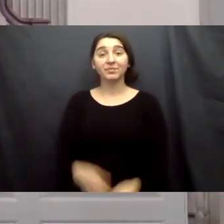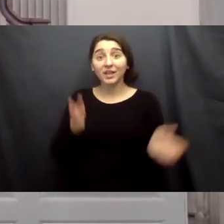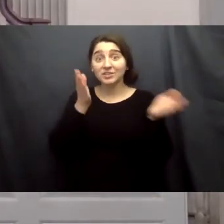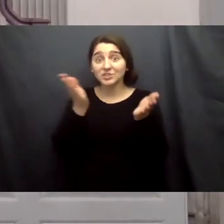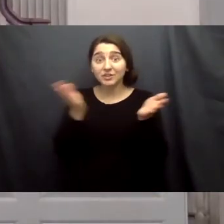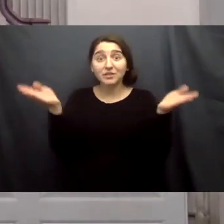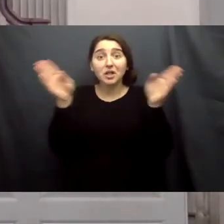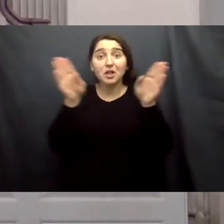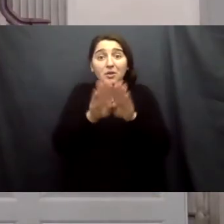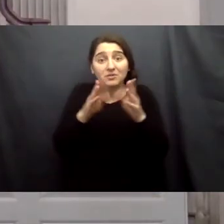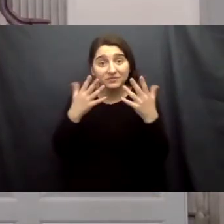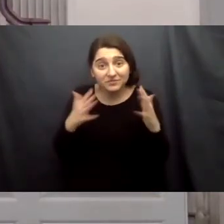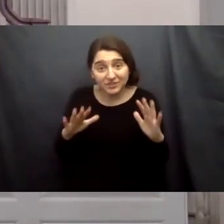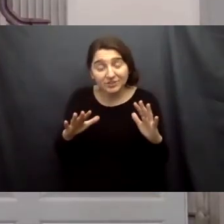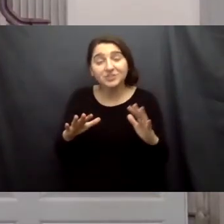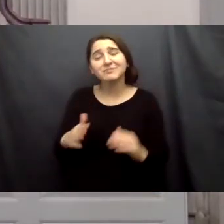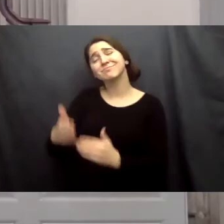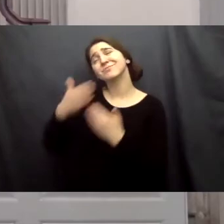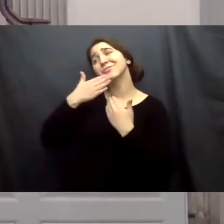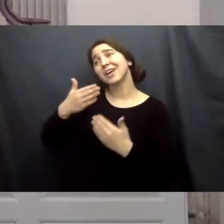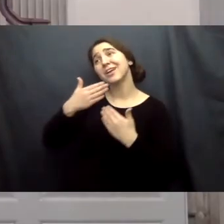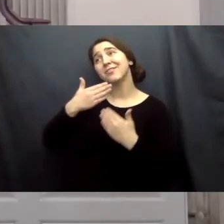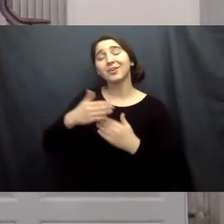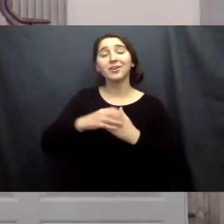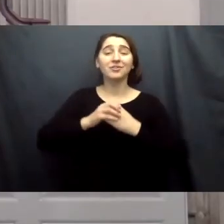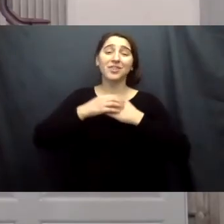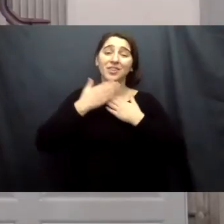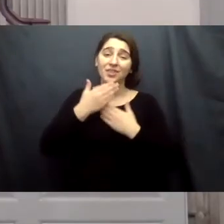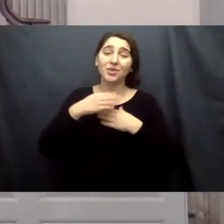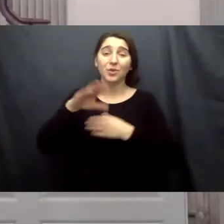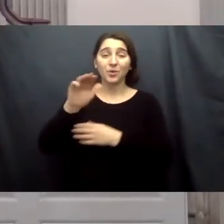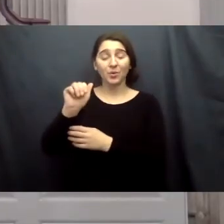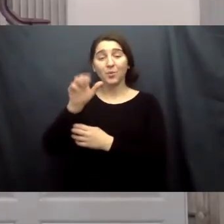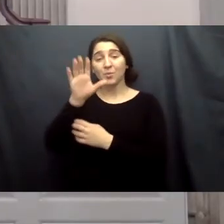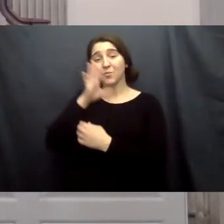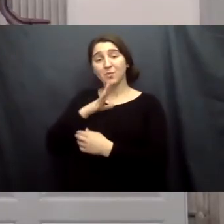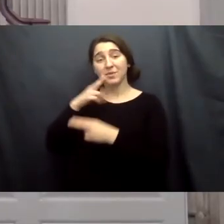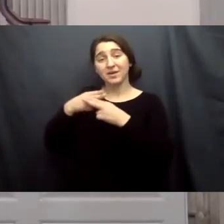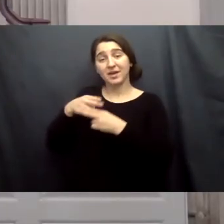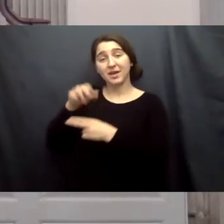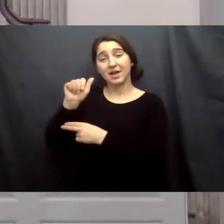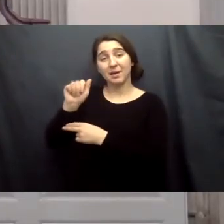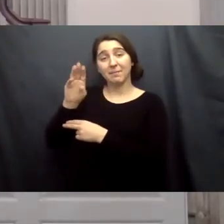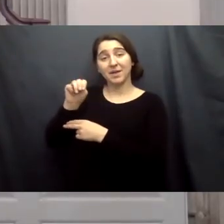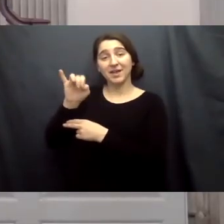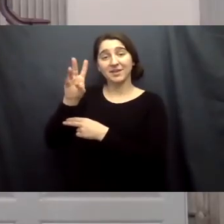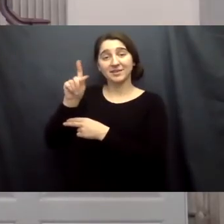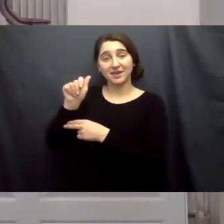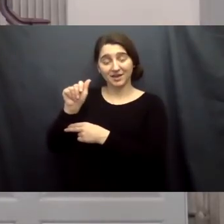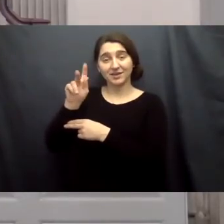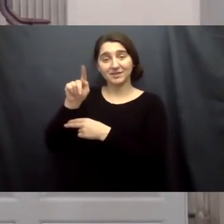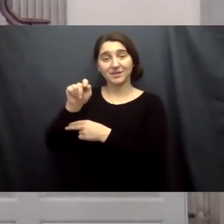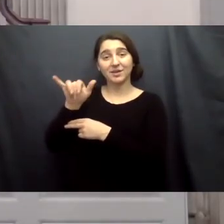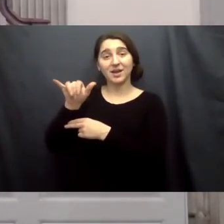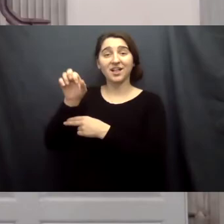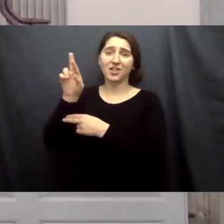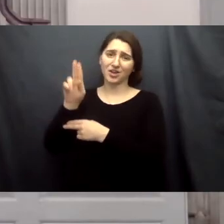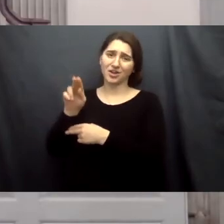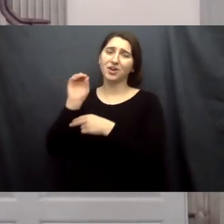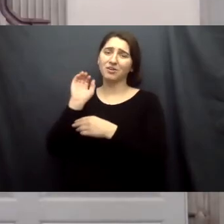As our service concludes here today, we are grateful again to Amanda Tyler for the word that she brought us